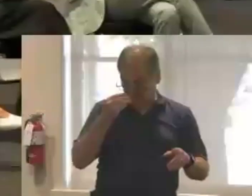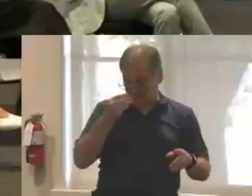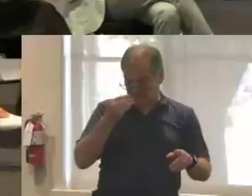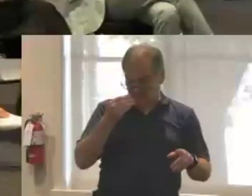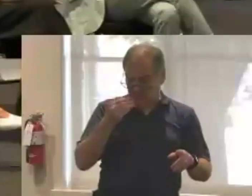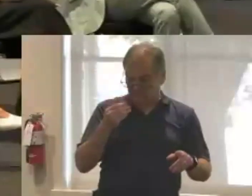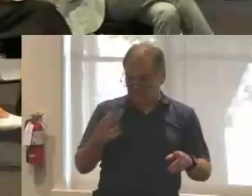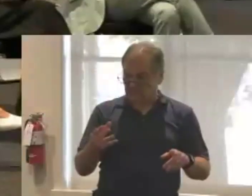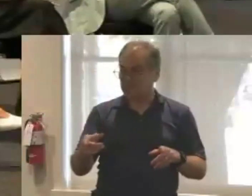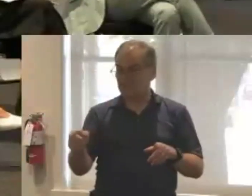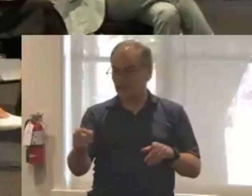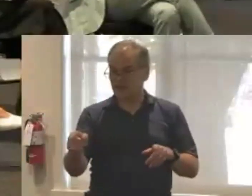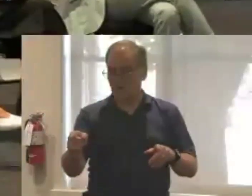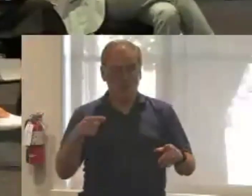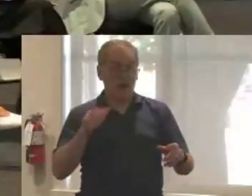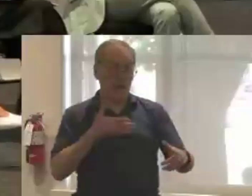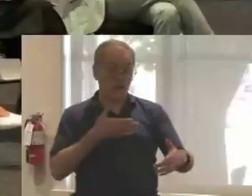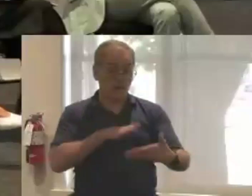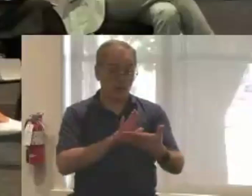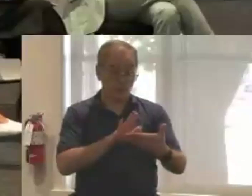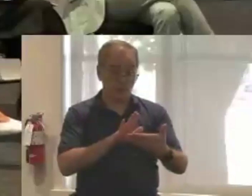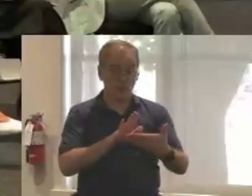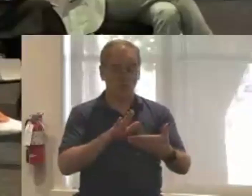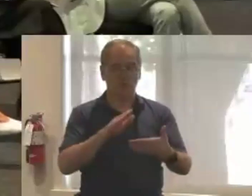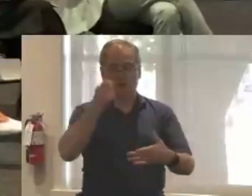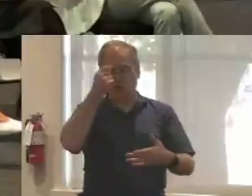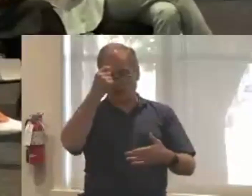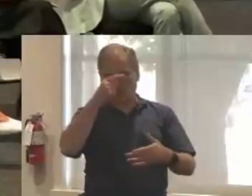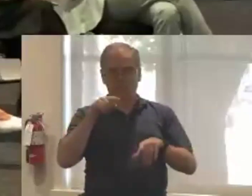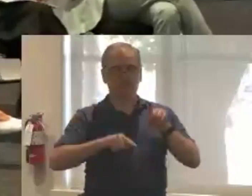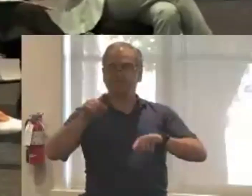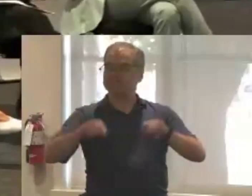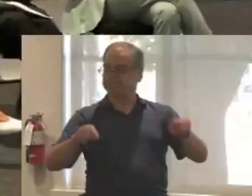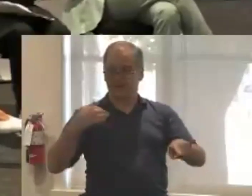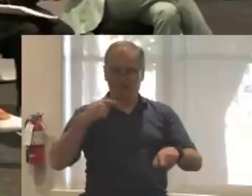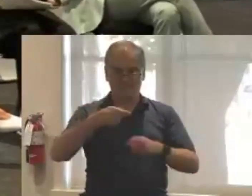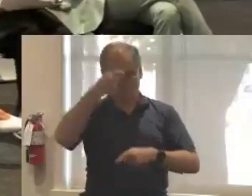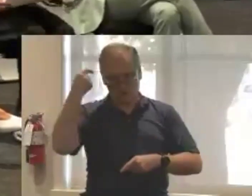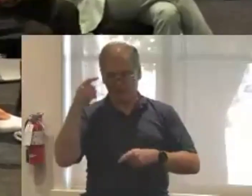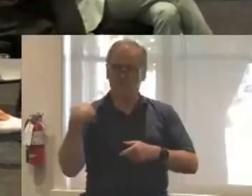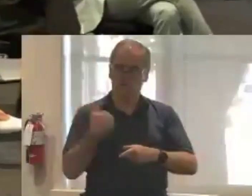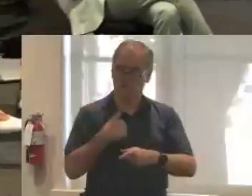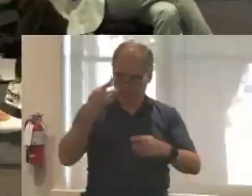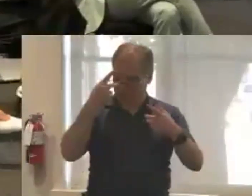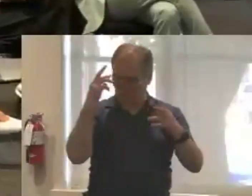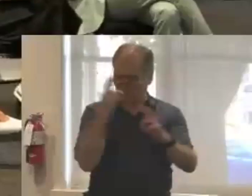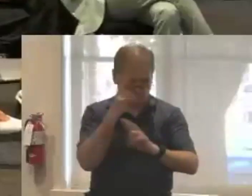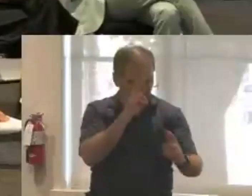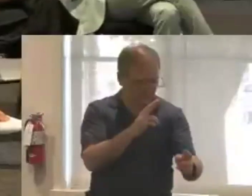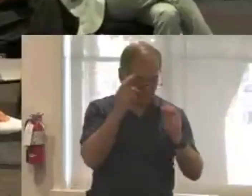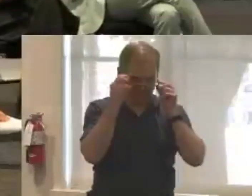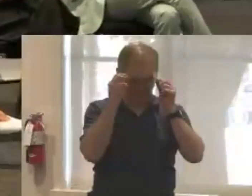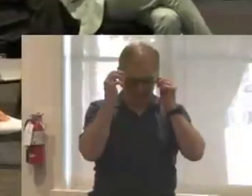respectful towards each other in that time. Thank you very much. Thank you, everyone. And now we will take some questions from